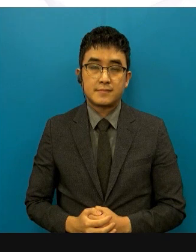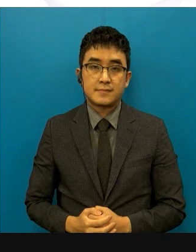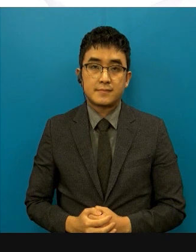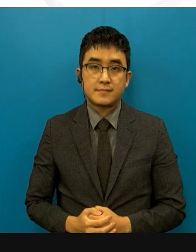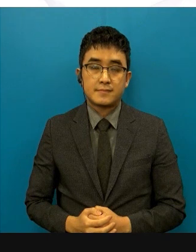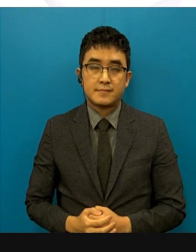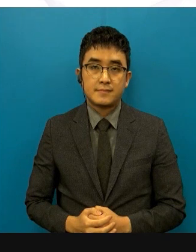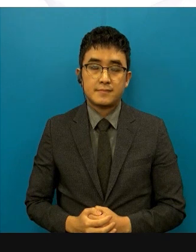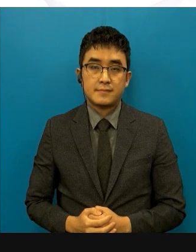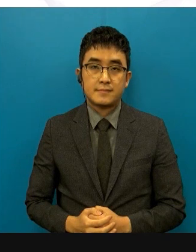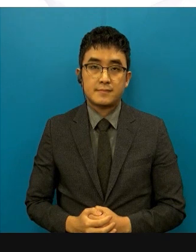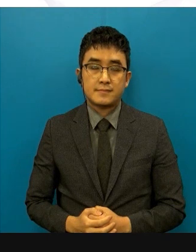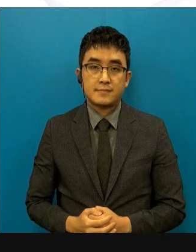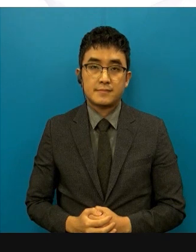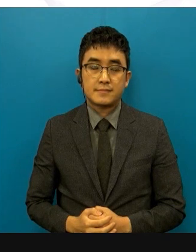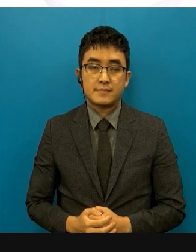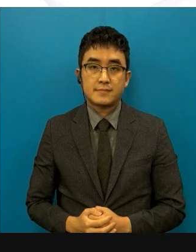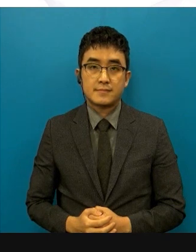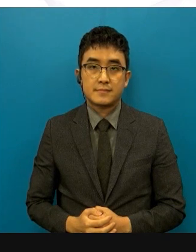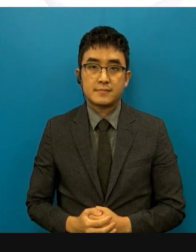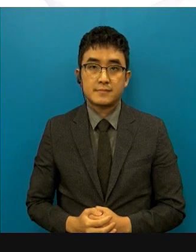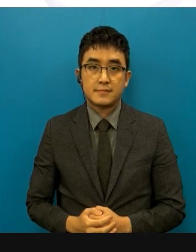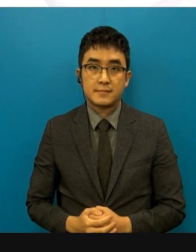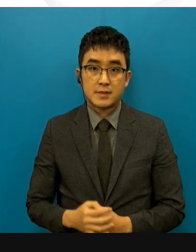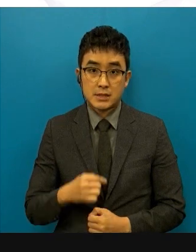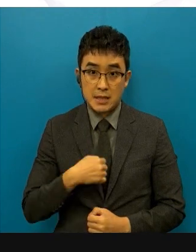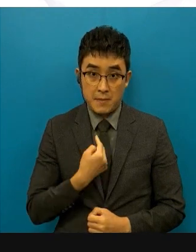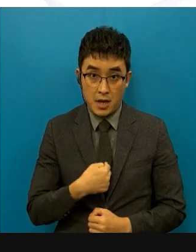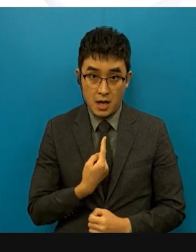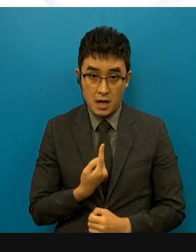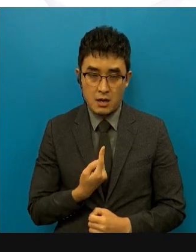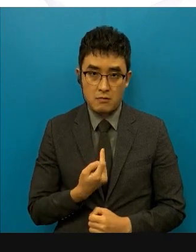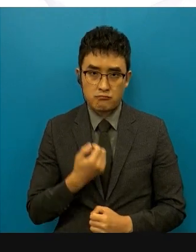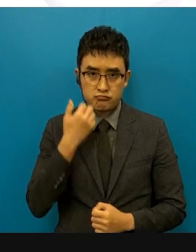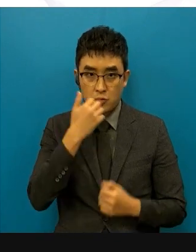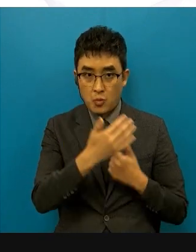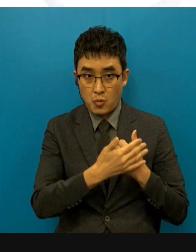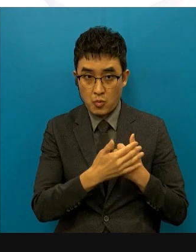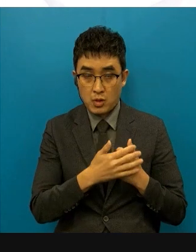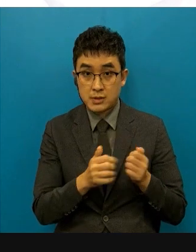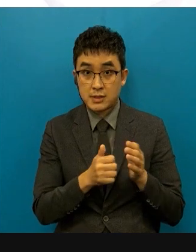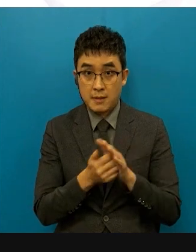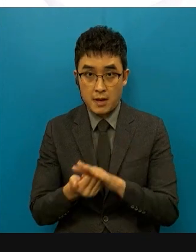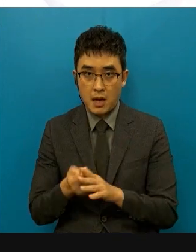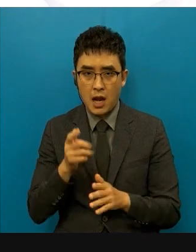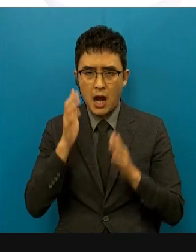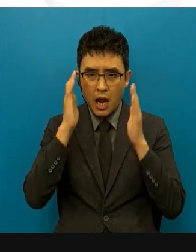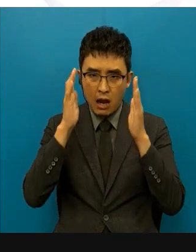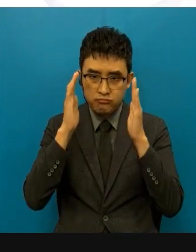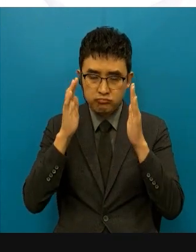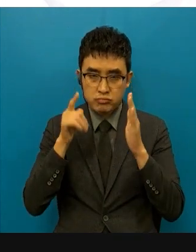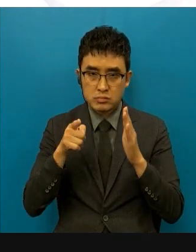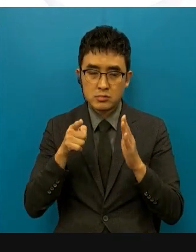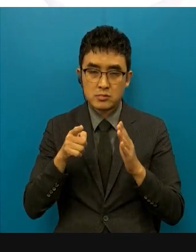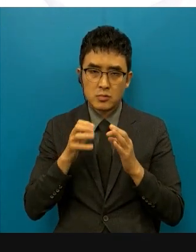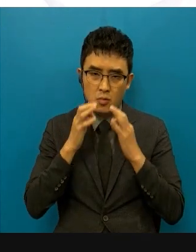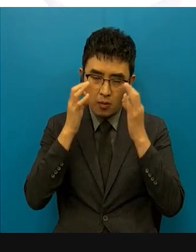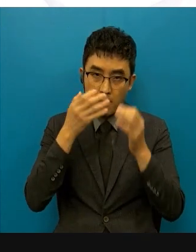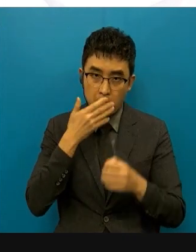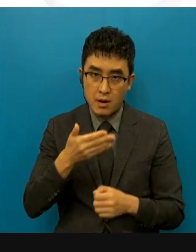at the academic level, from specialist perspective, but I just wonder whether there is such a